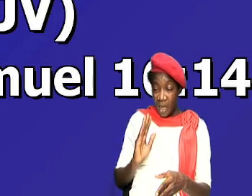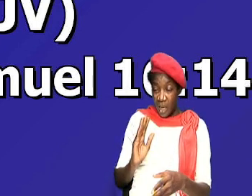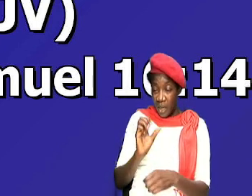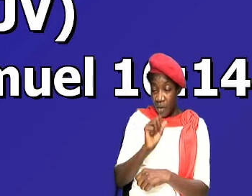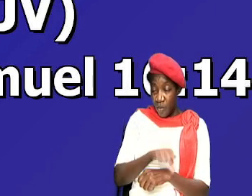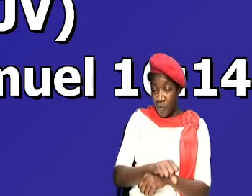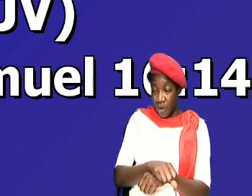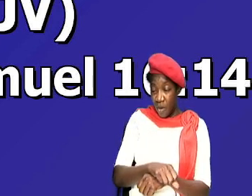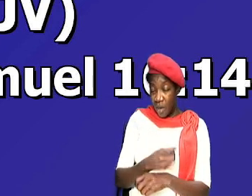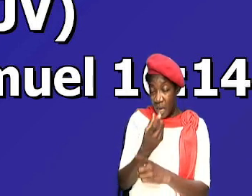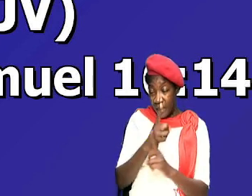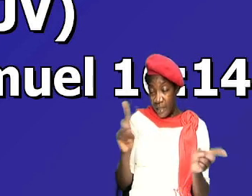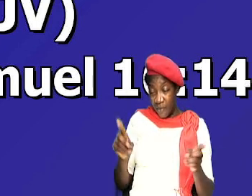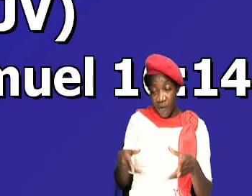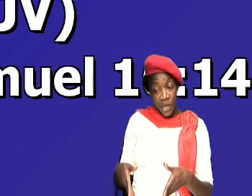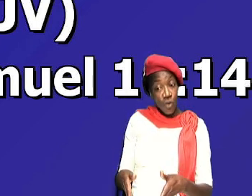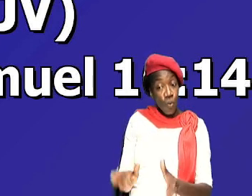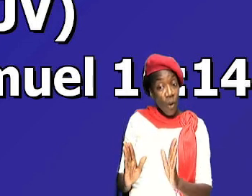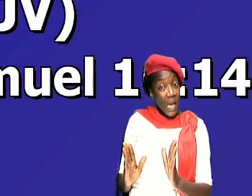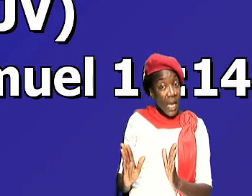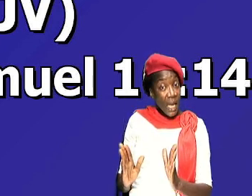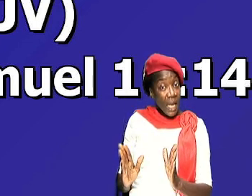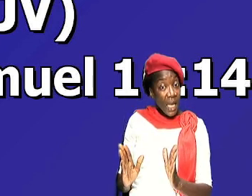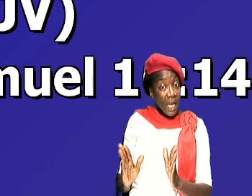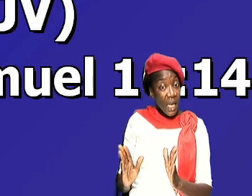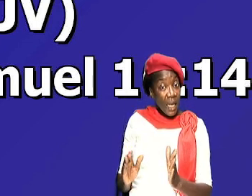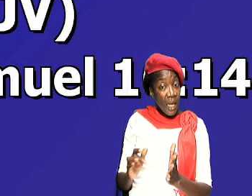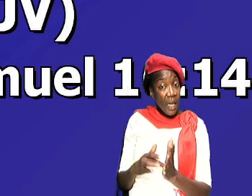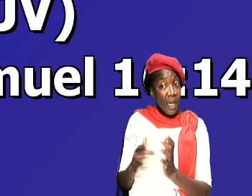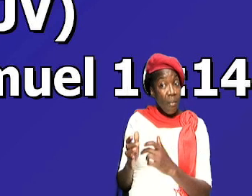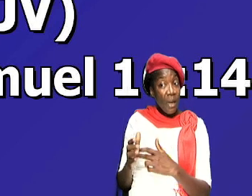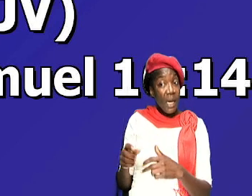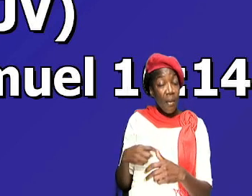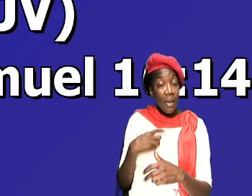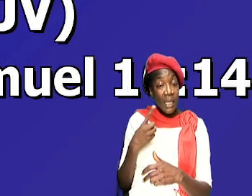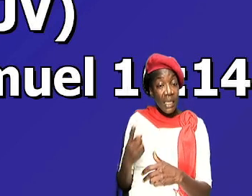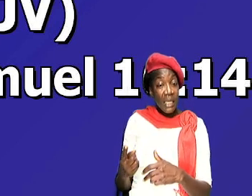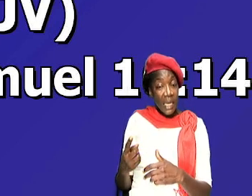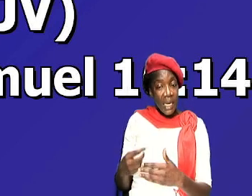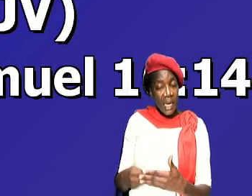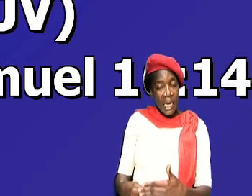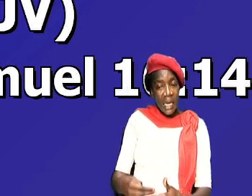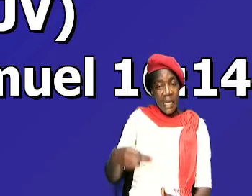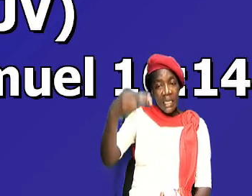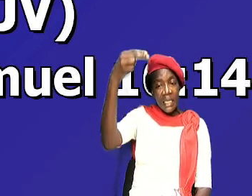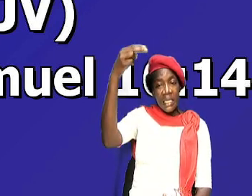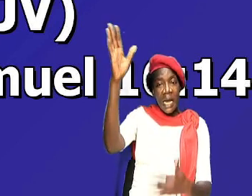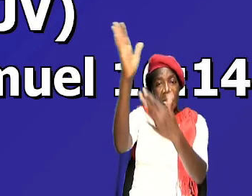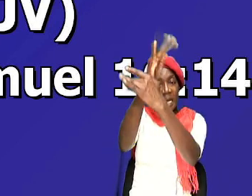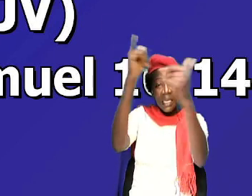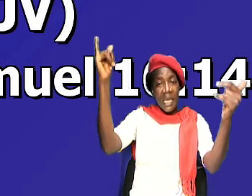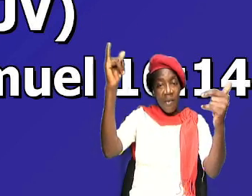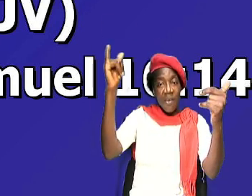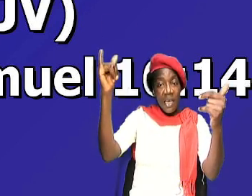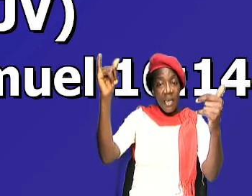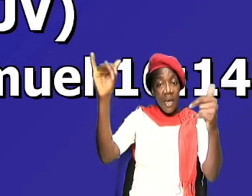it a different way. The Bible tells us that as high as the heaven is above the